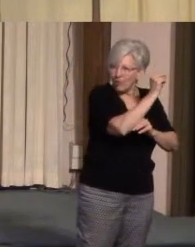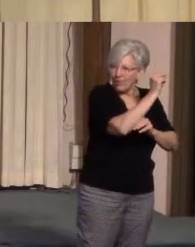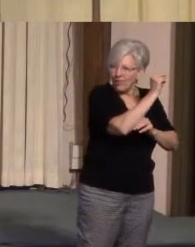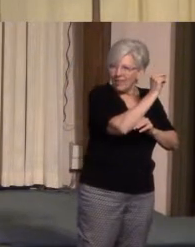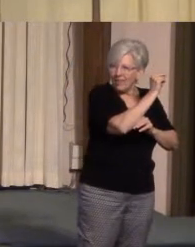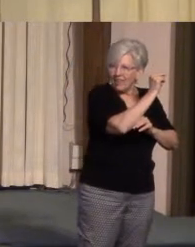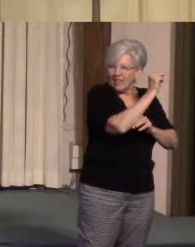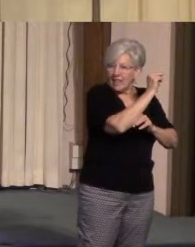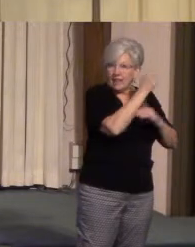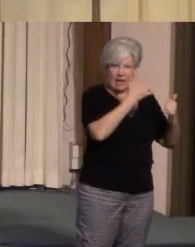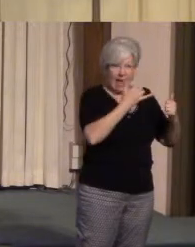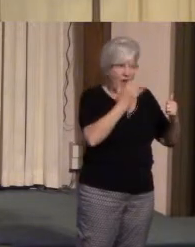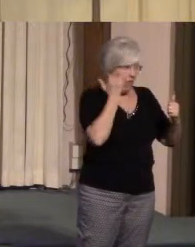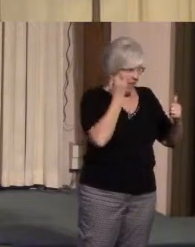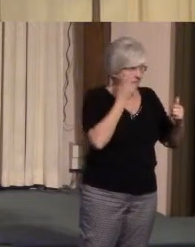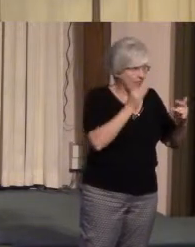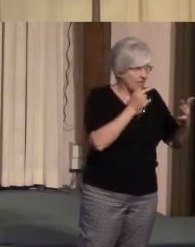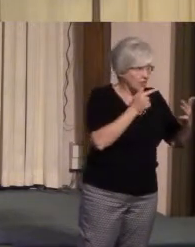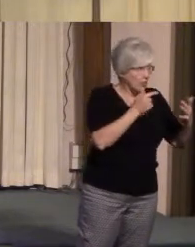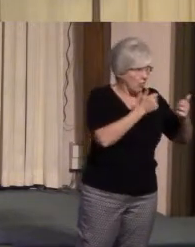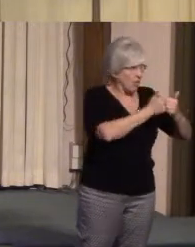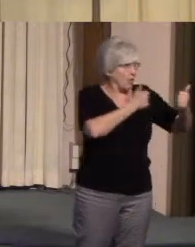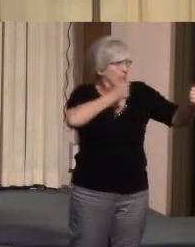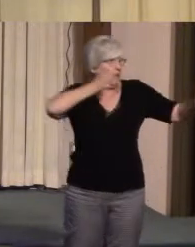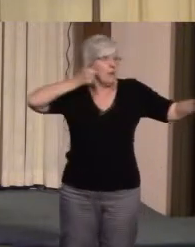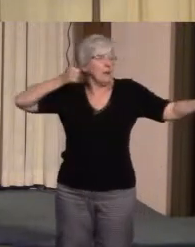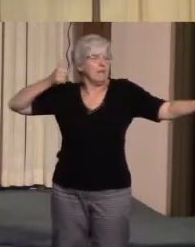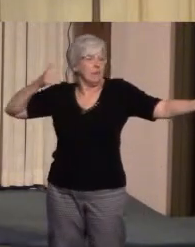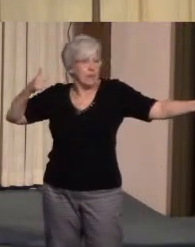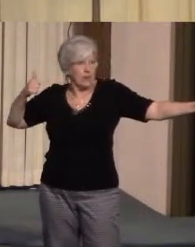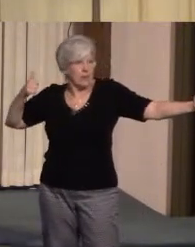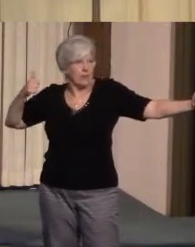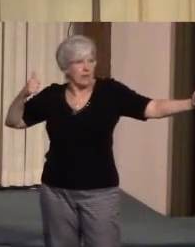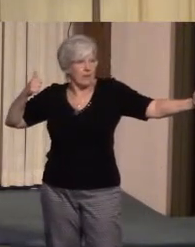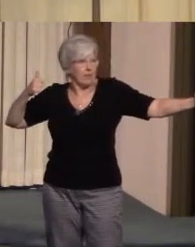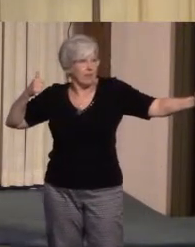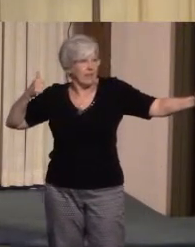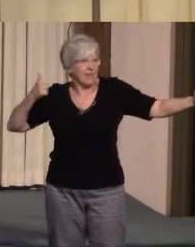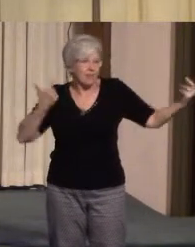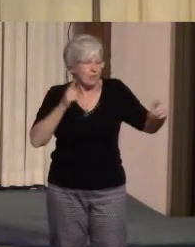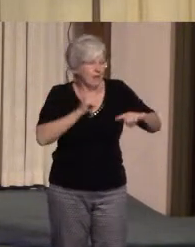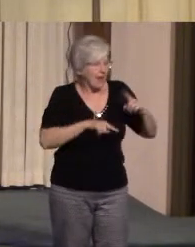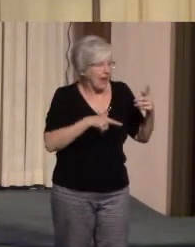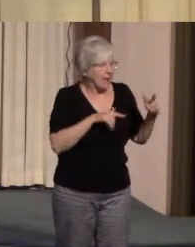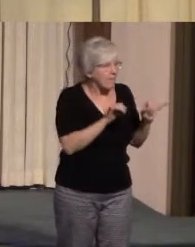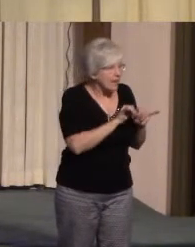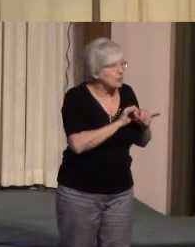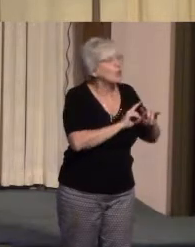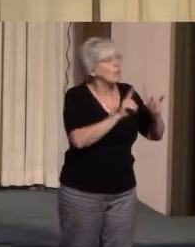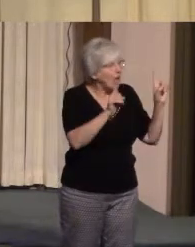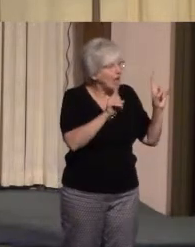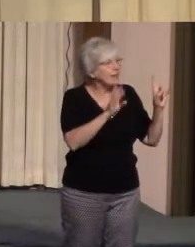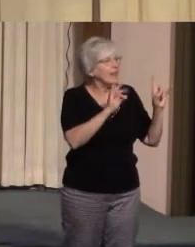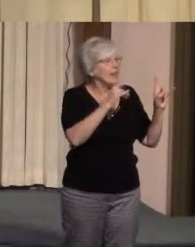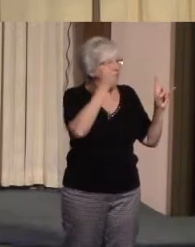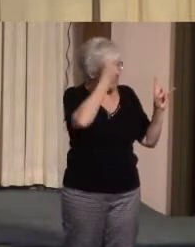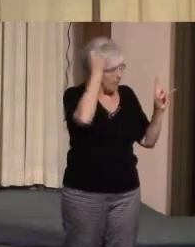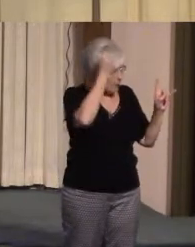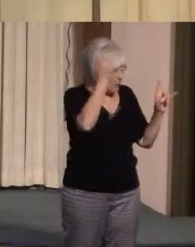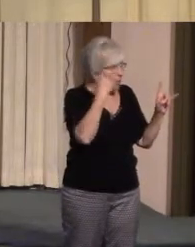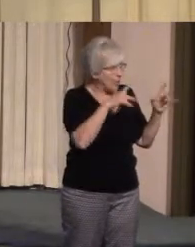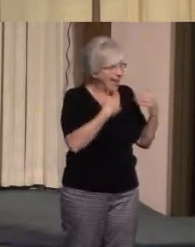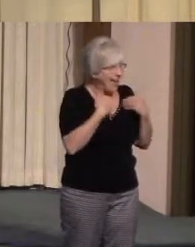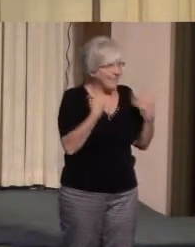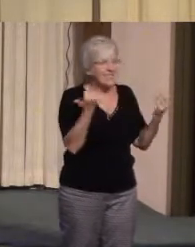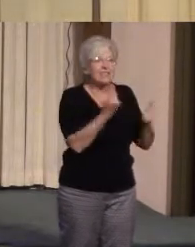Yeah. Now, the ones that are really, really far apart, the attraction is so small as to be immeasurable. But the working theory that we